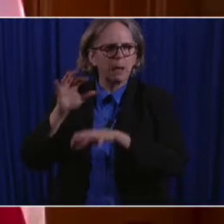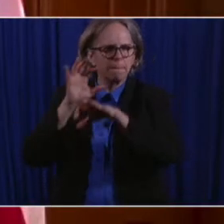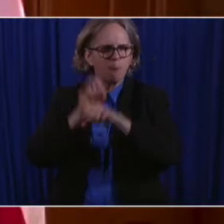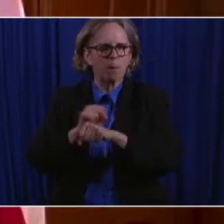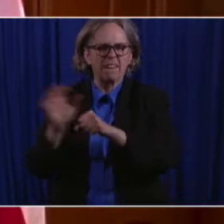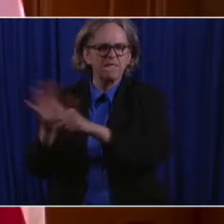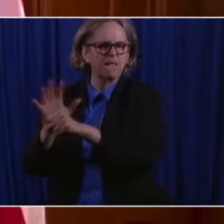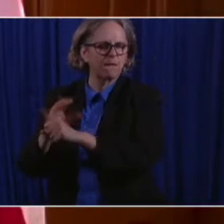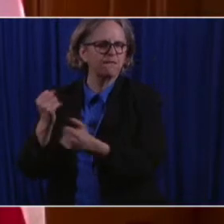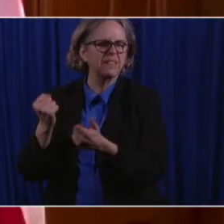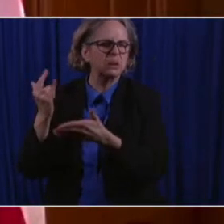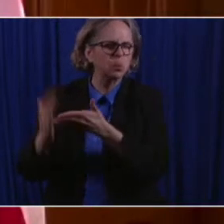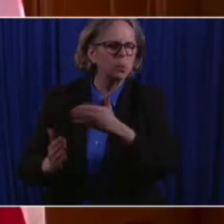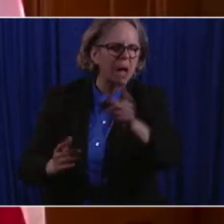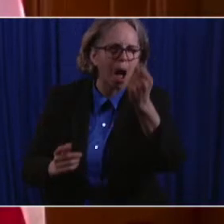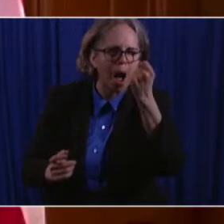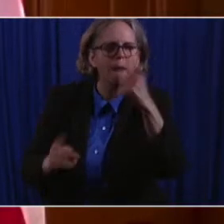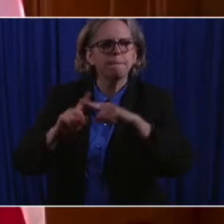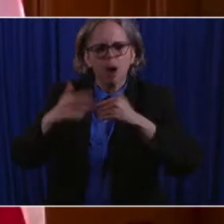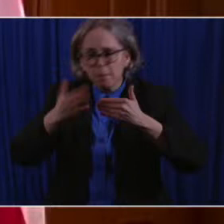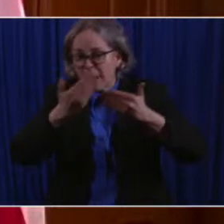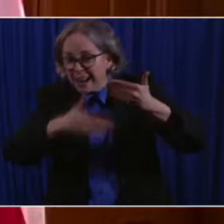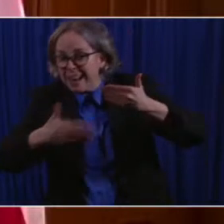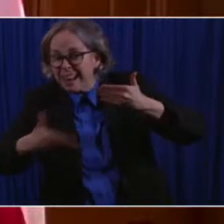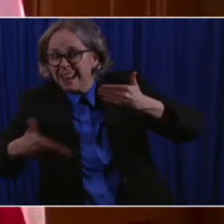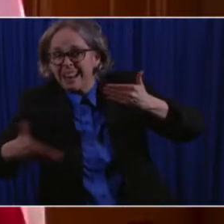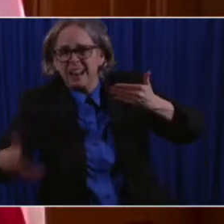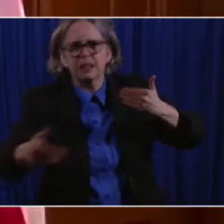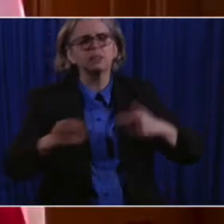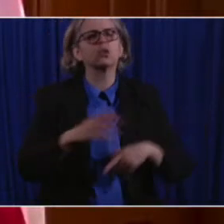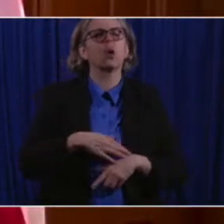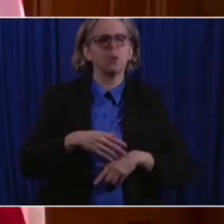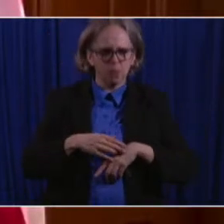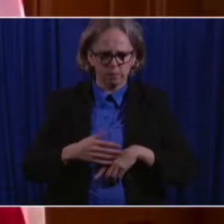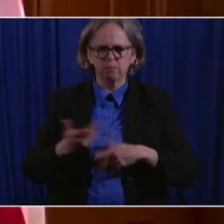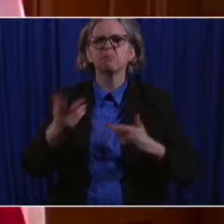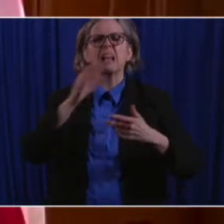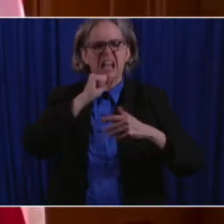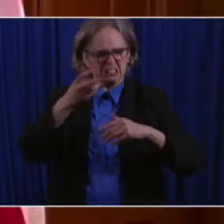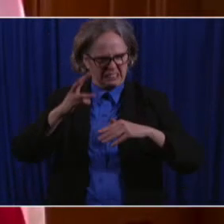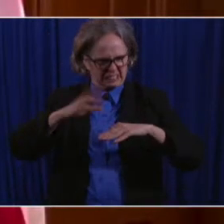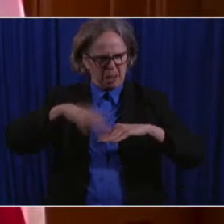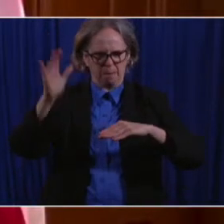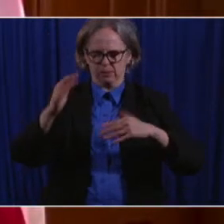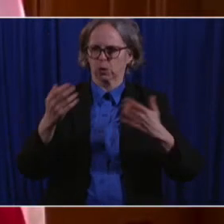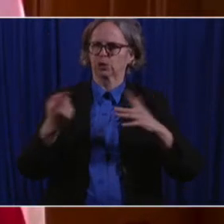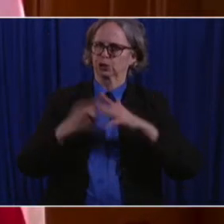vaccine appointments for this weekend or future dates are encouraged again to visit